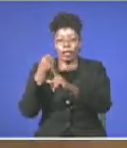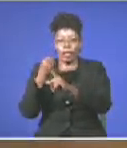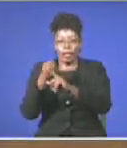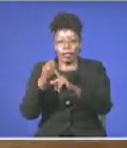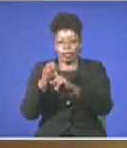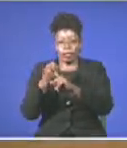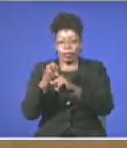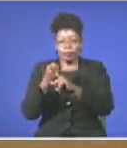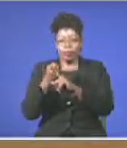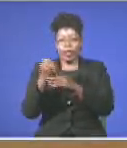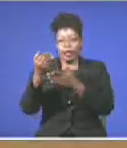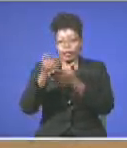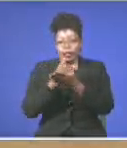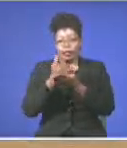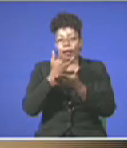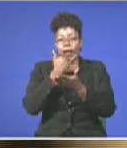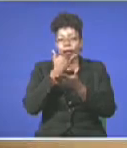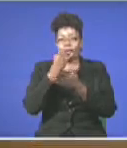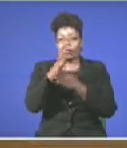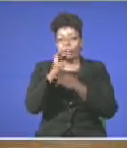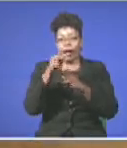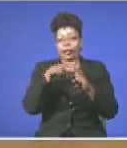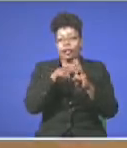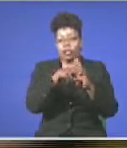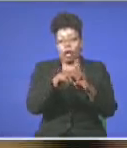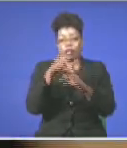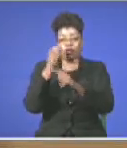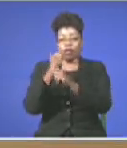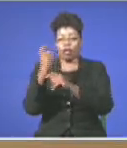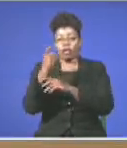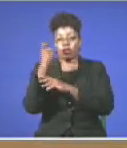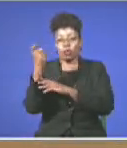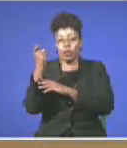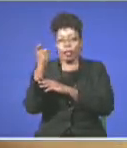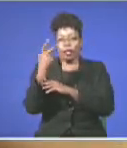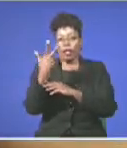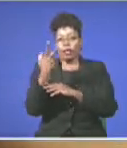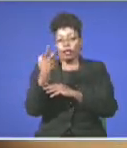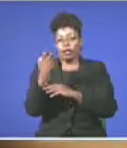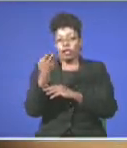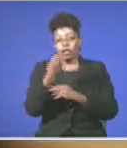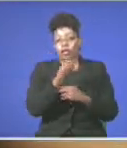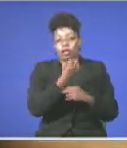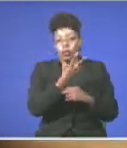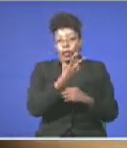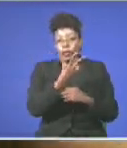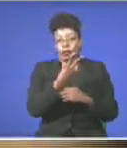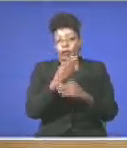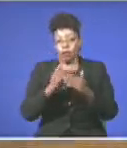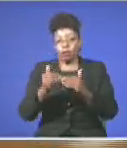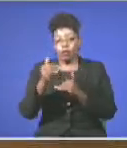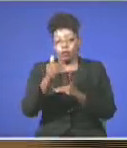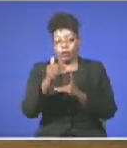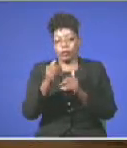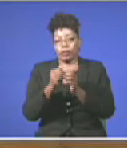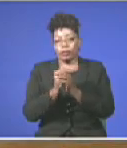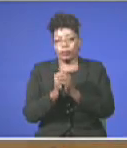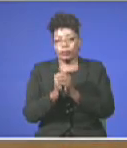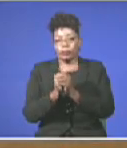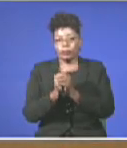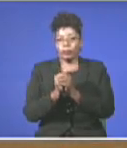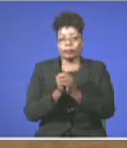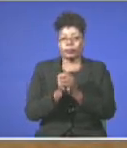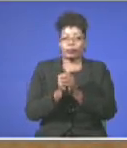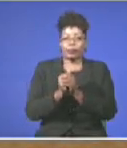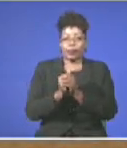combined with a couple of errors by the Sharks would be the difference. Truckers win on a walk-off 13-12 to advance.